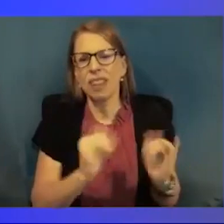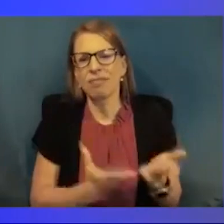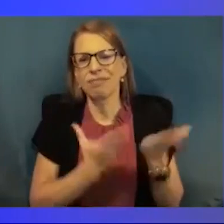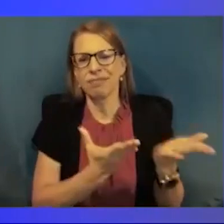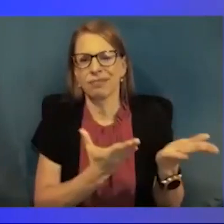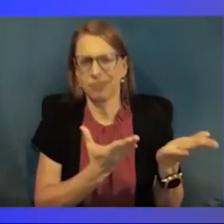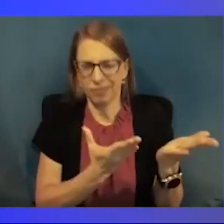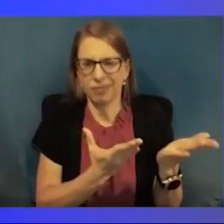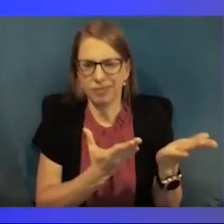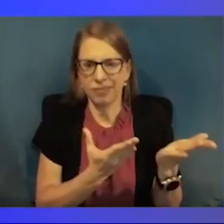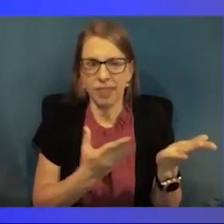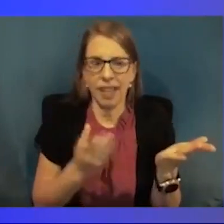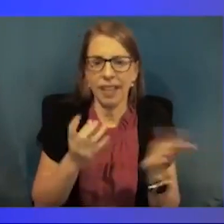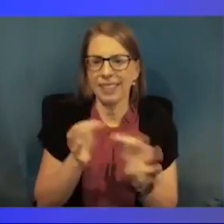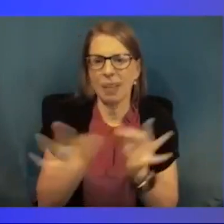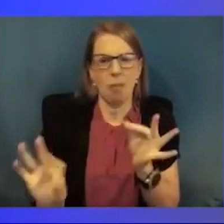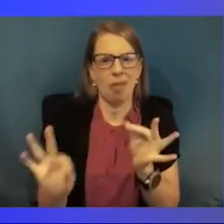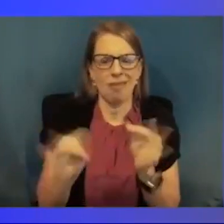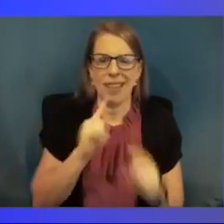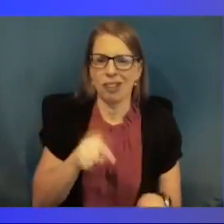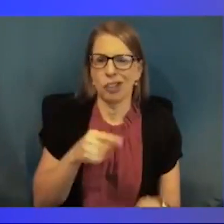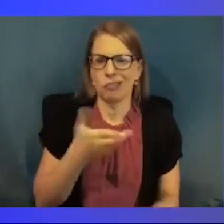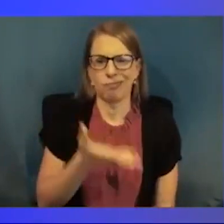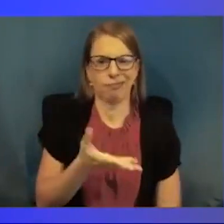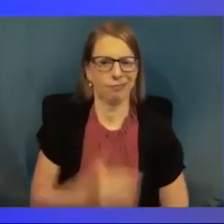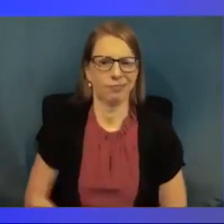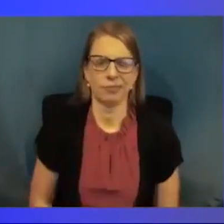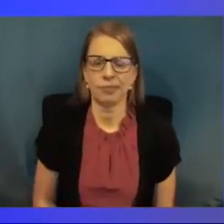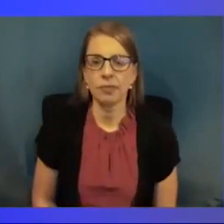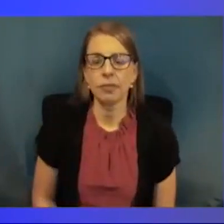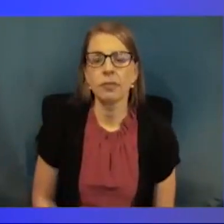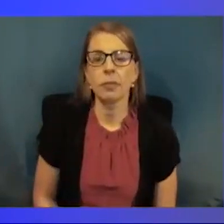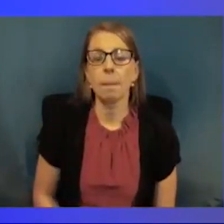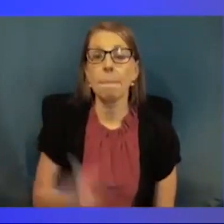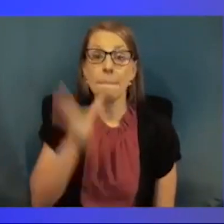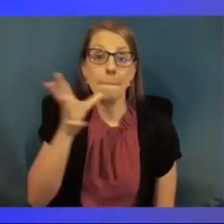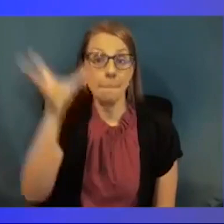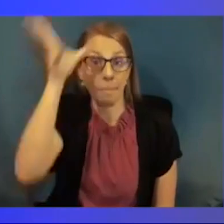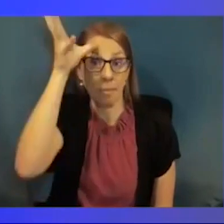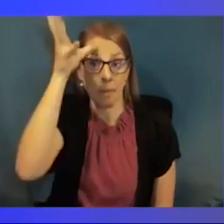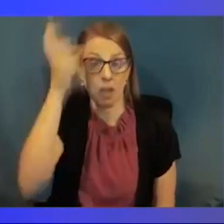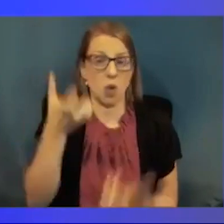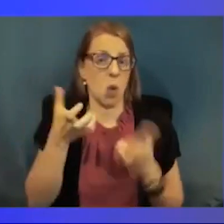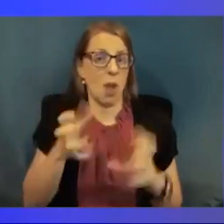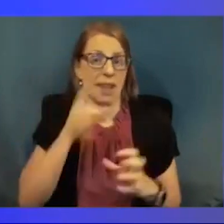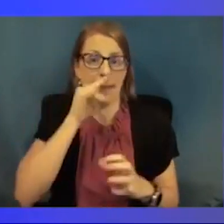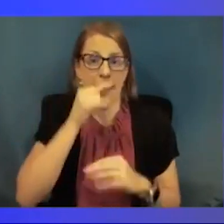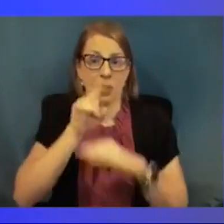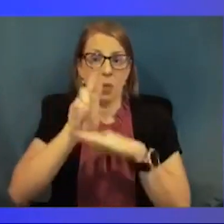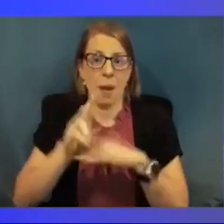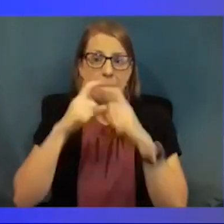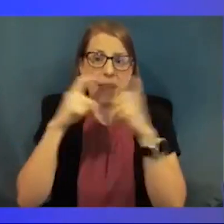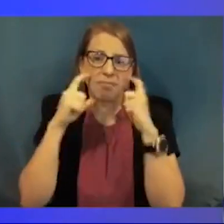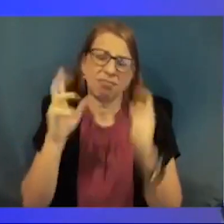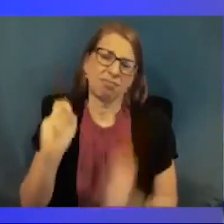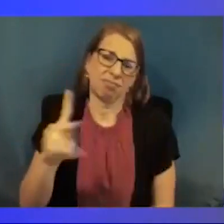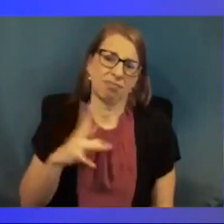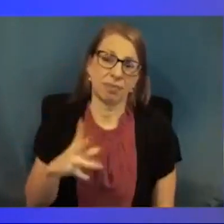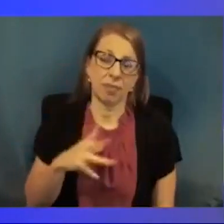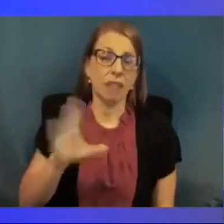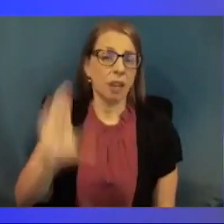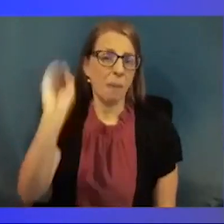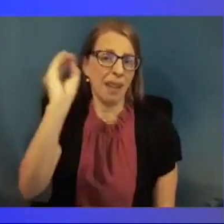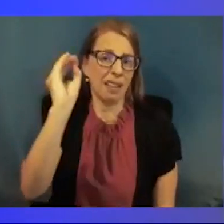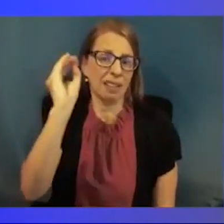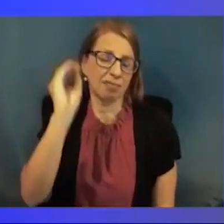the simplest answer right there. You know, parents don't want their kids to wear masks. That's okay. They have their opinions, but those